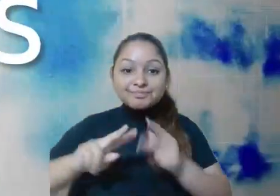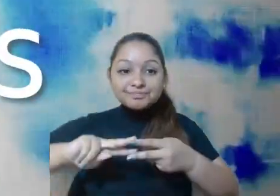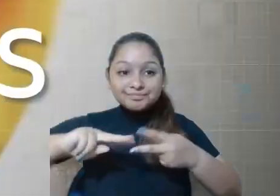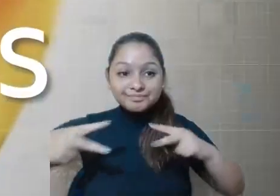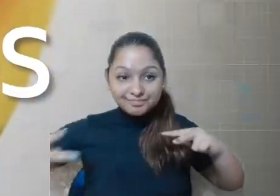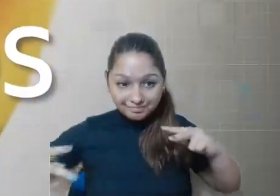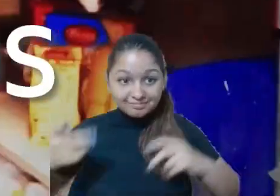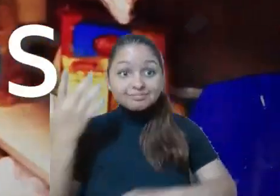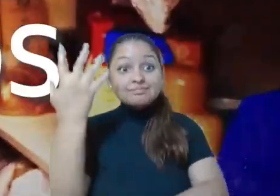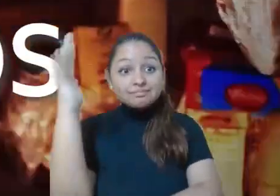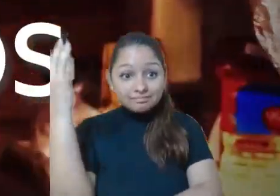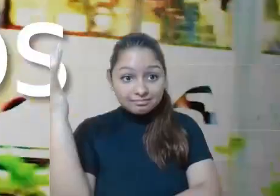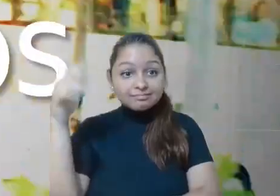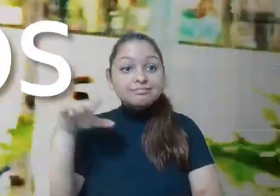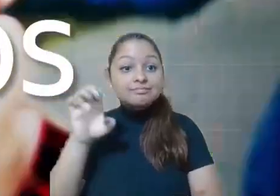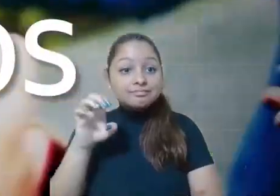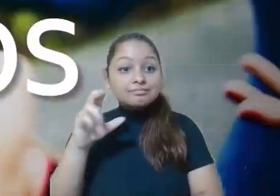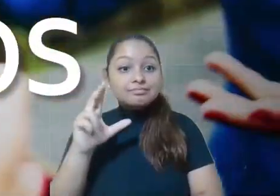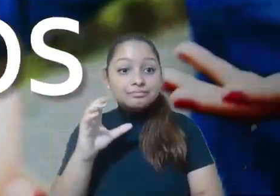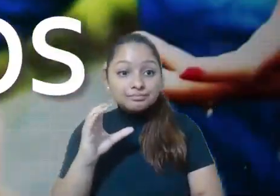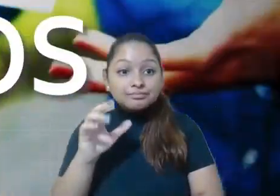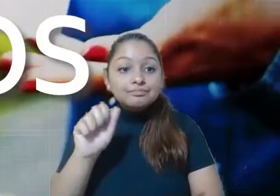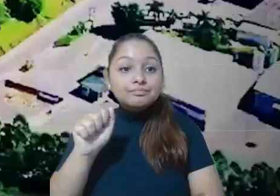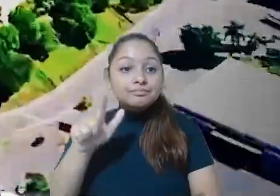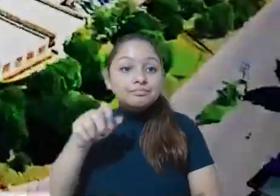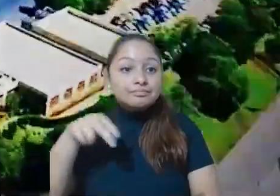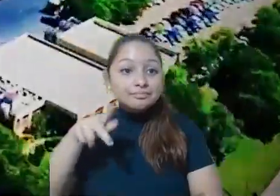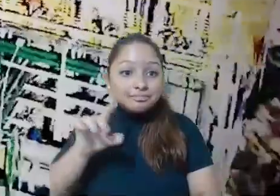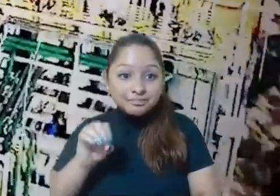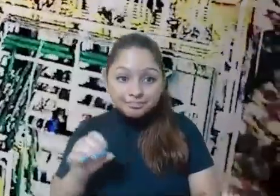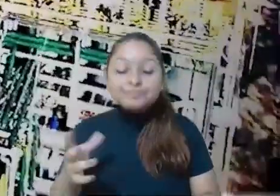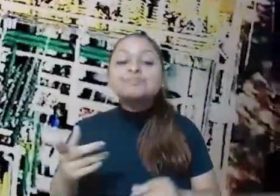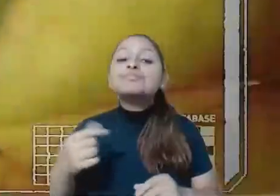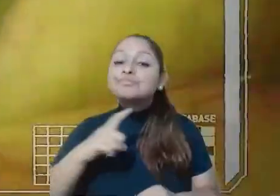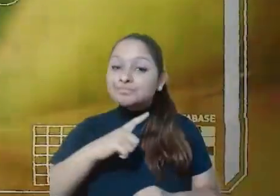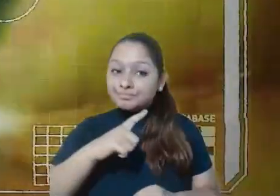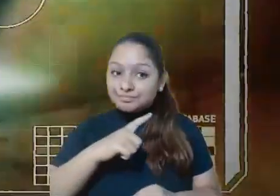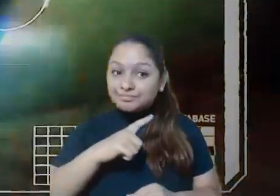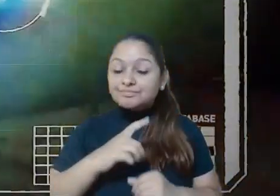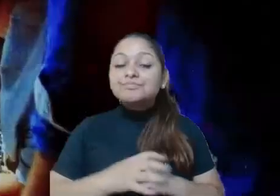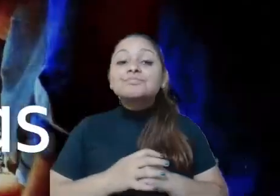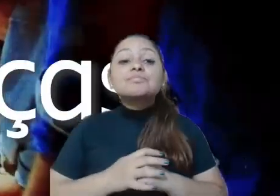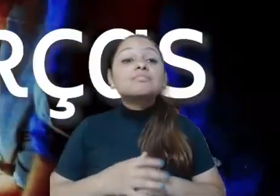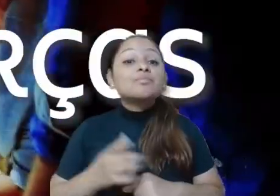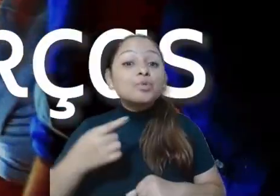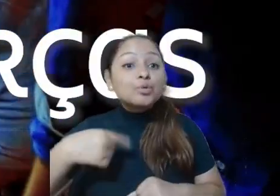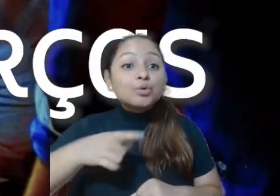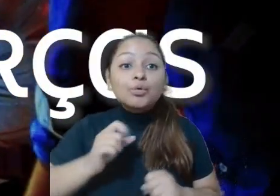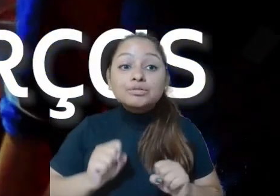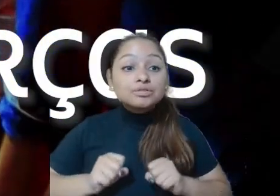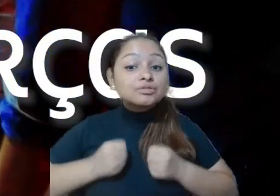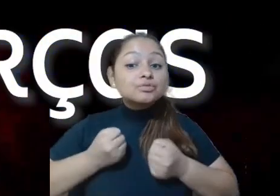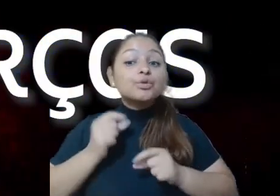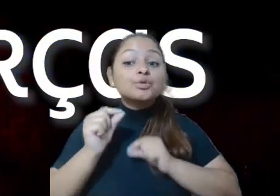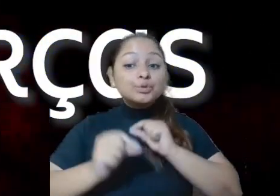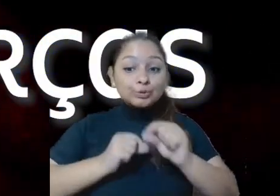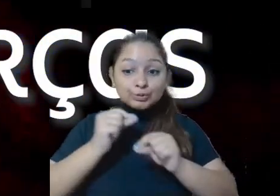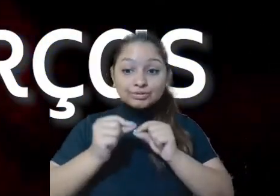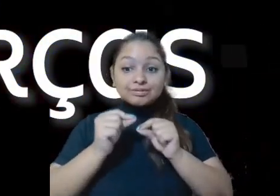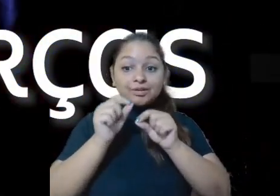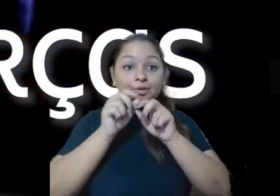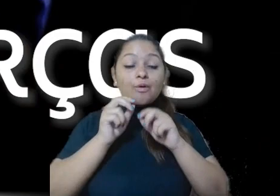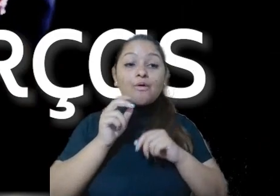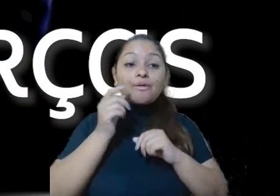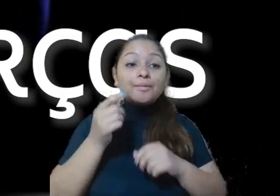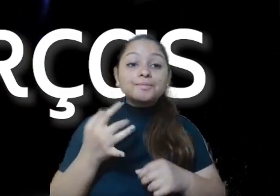we rely on experts to develop bioproducts and sustainable solutions, and more we broaden our outlook